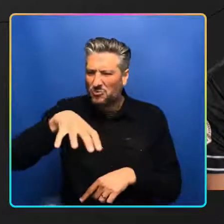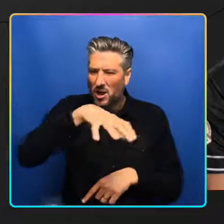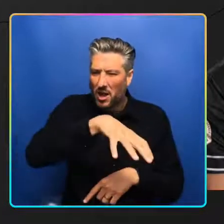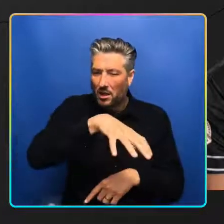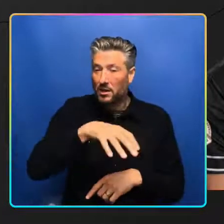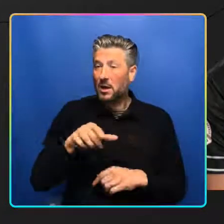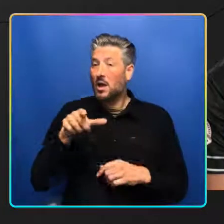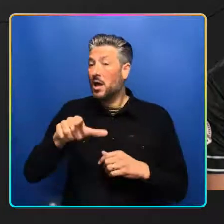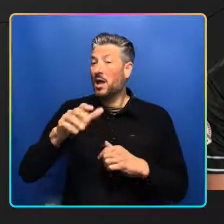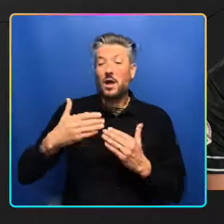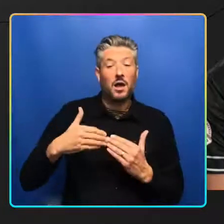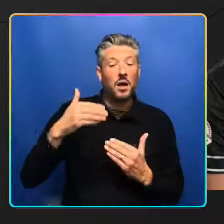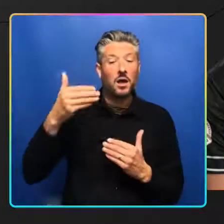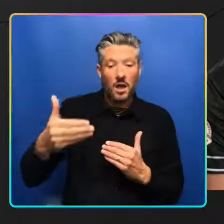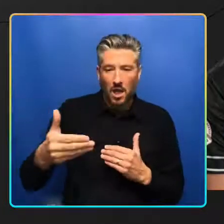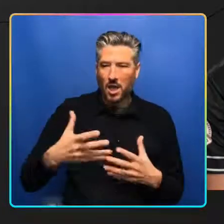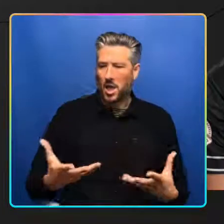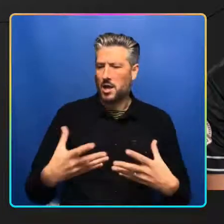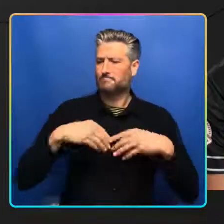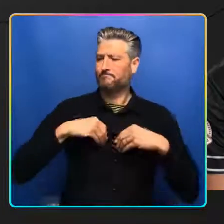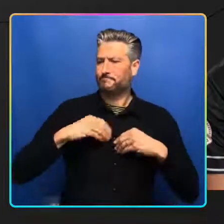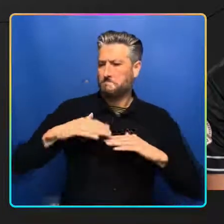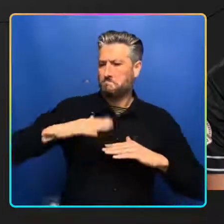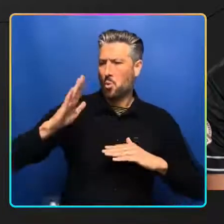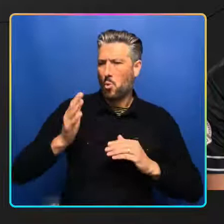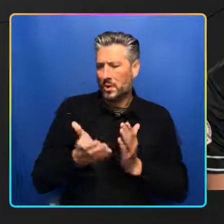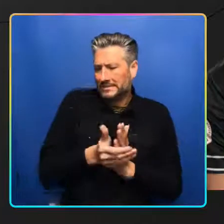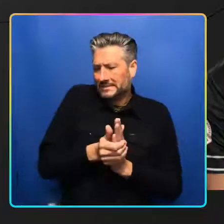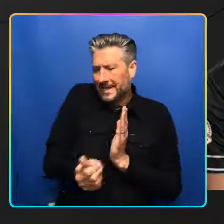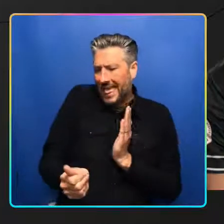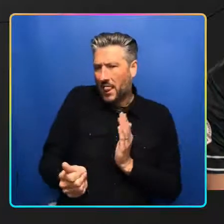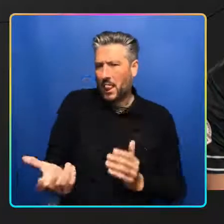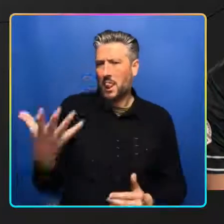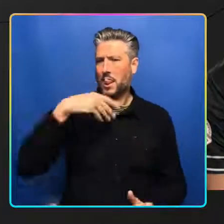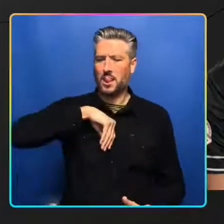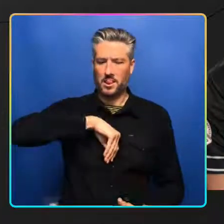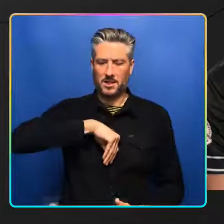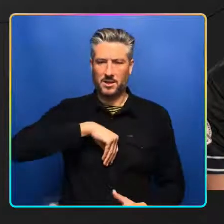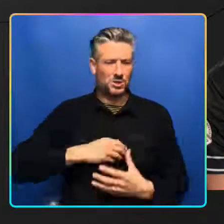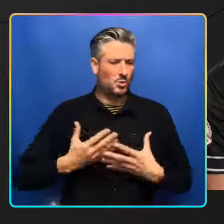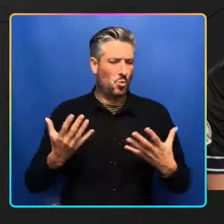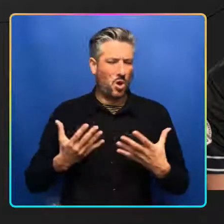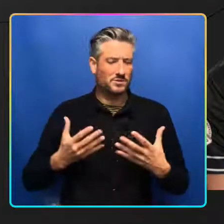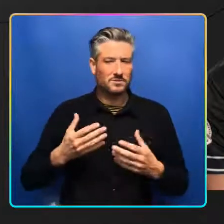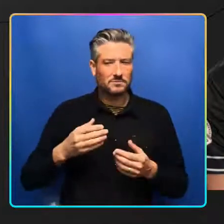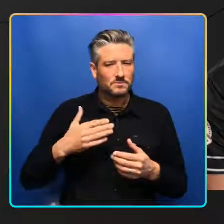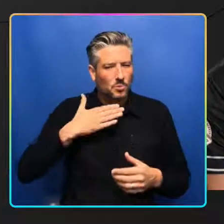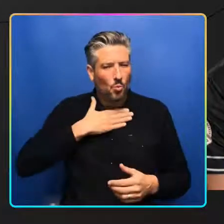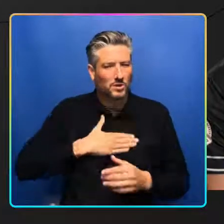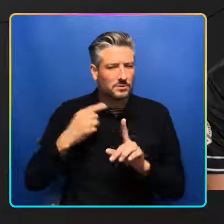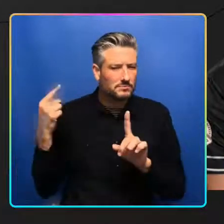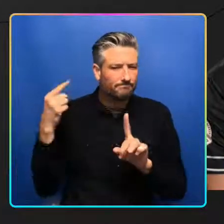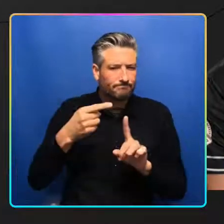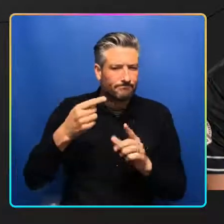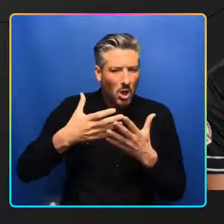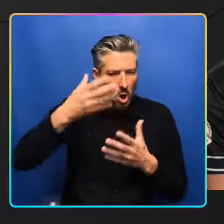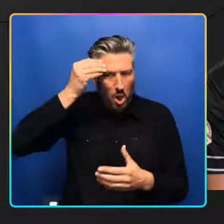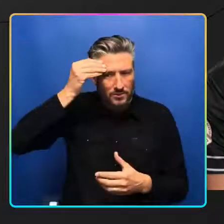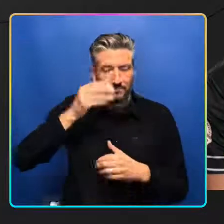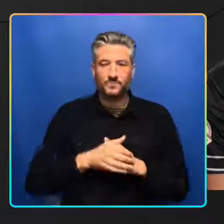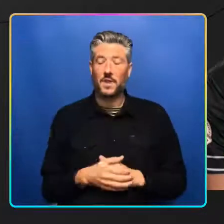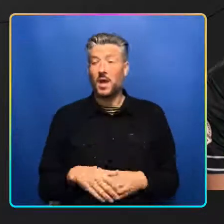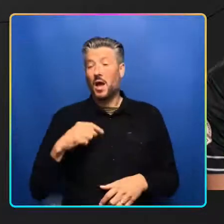have you got anything that you're currently wanting to learn? Well, so I have to say that data science is really